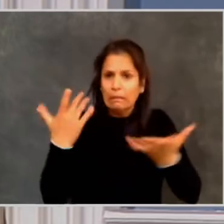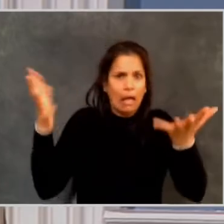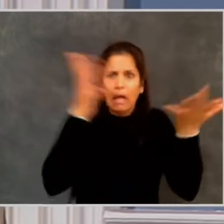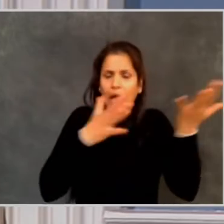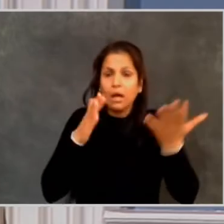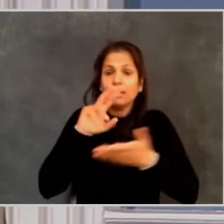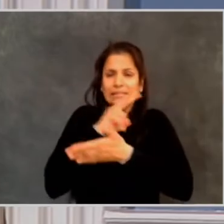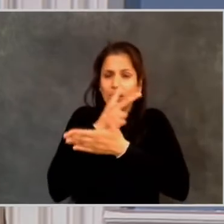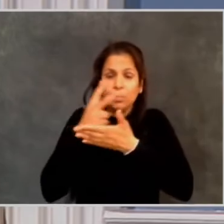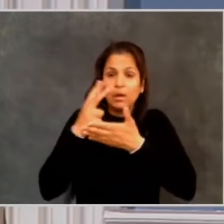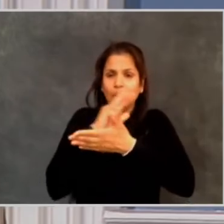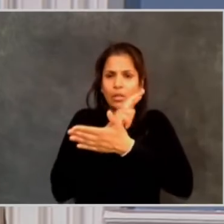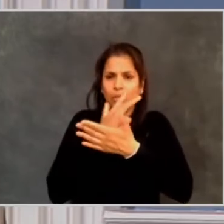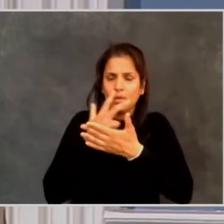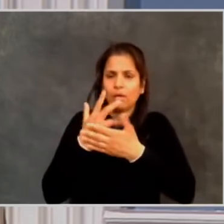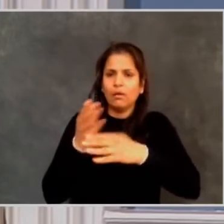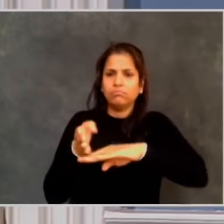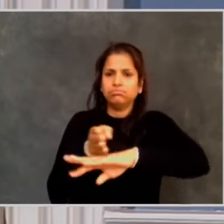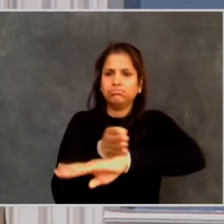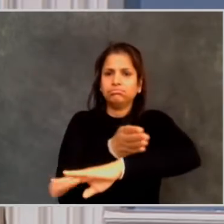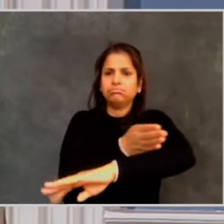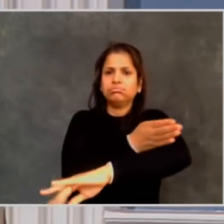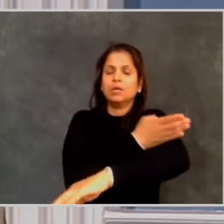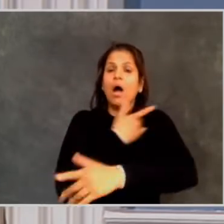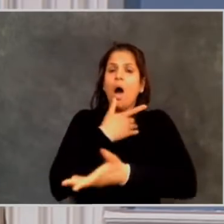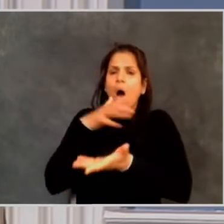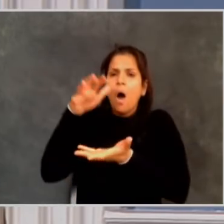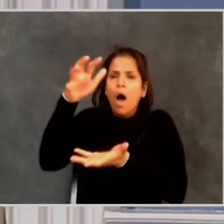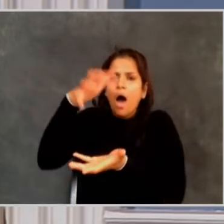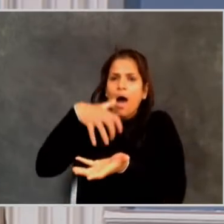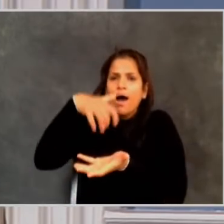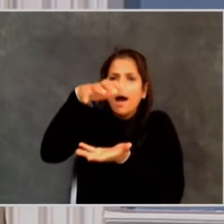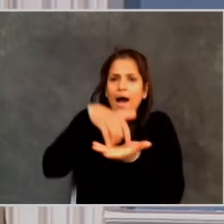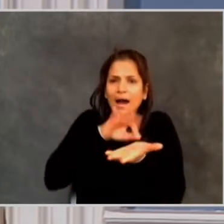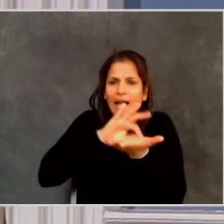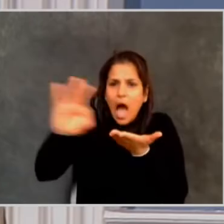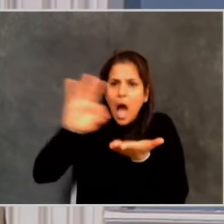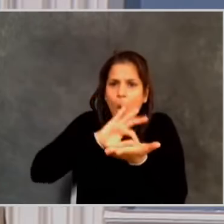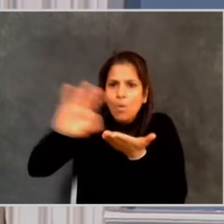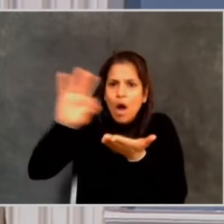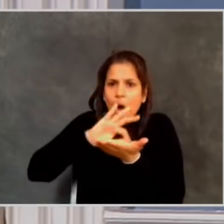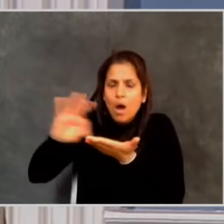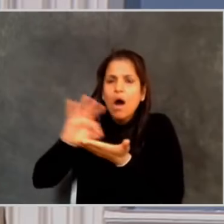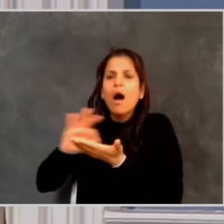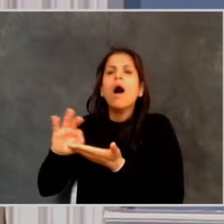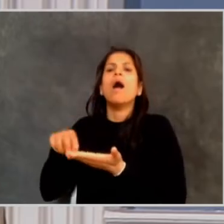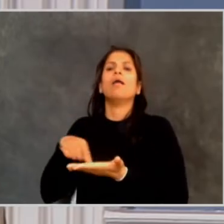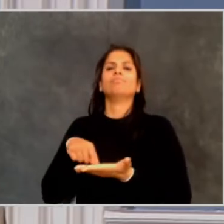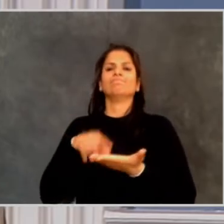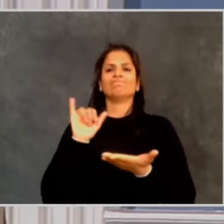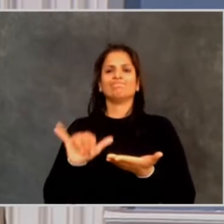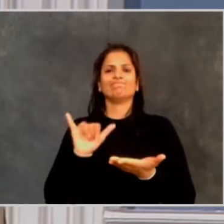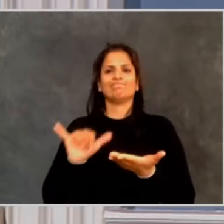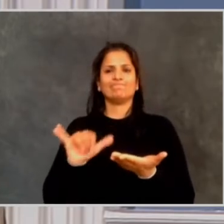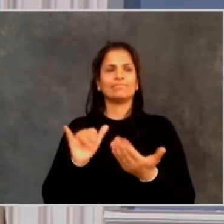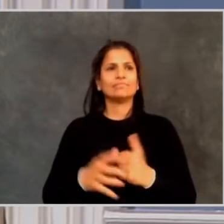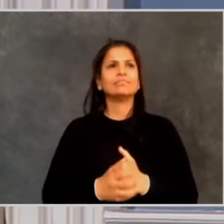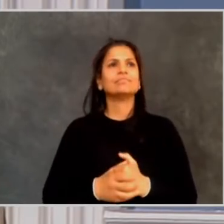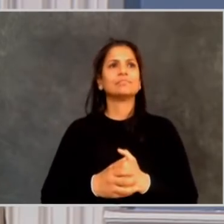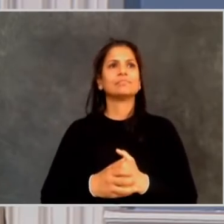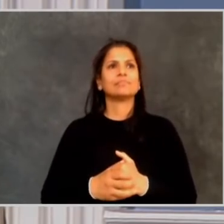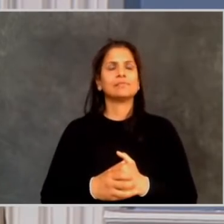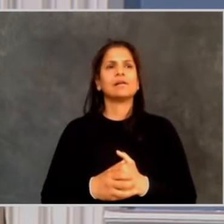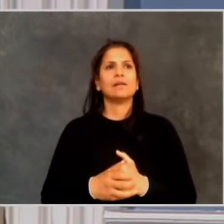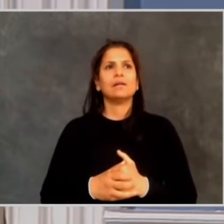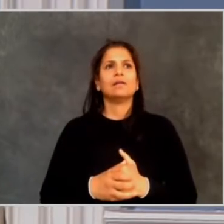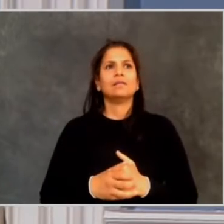to alternative data sets in order to augment the data that we have,